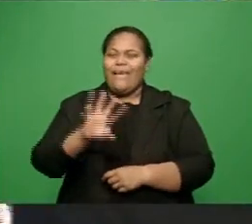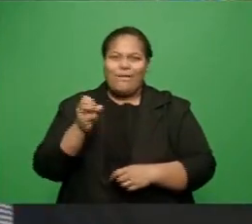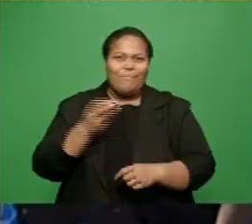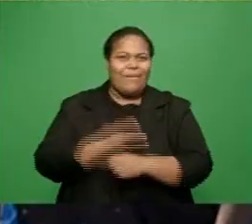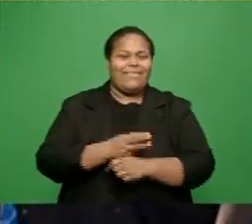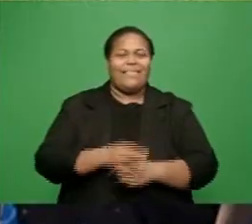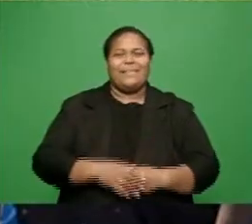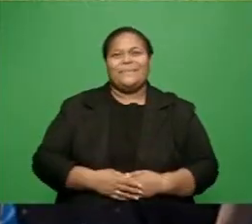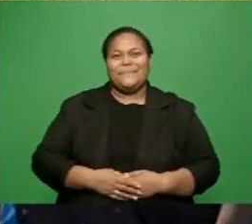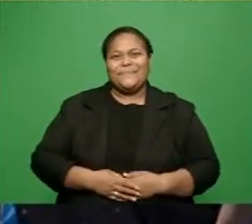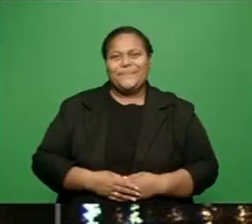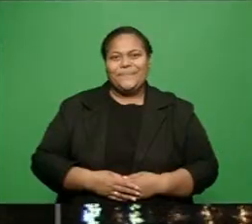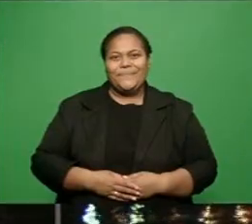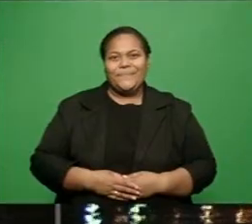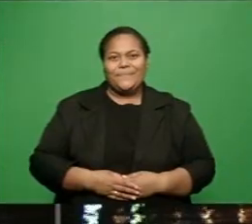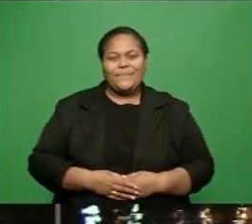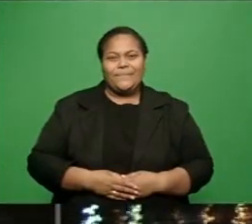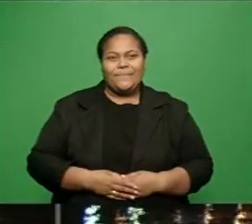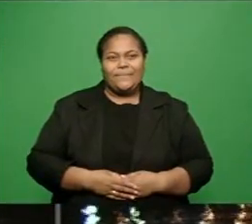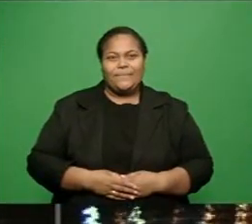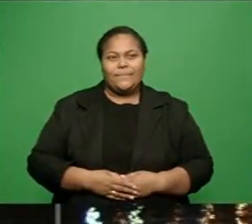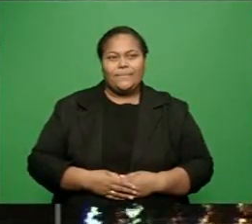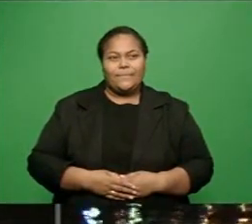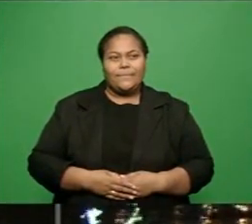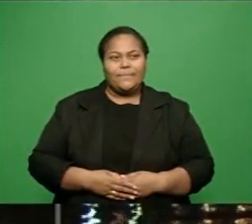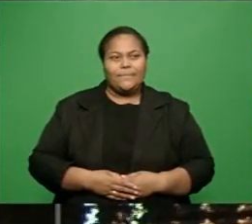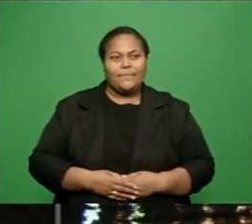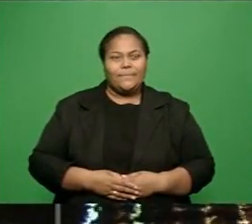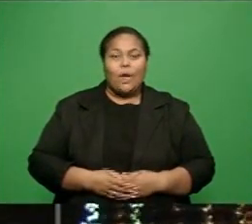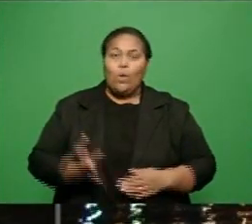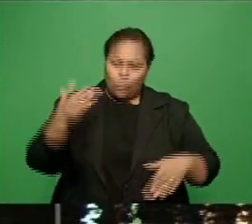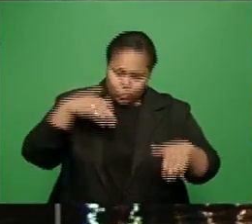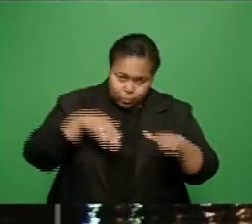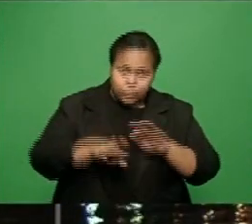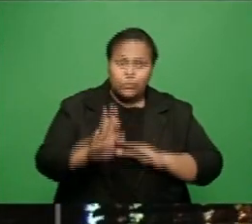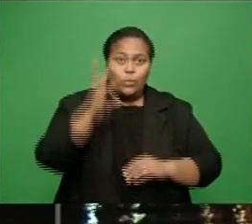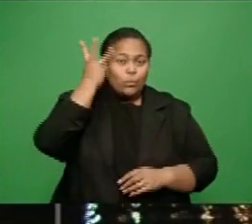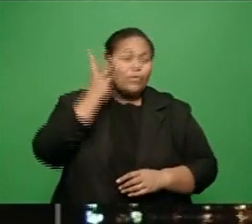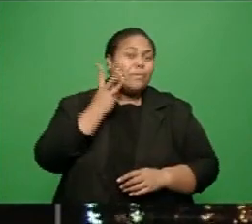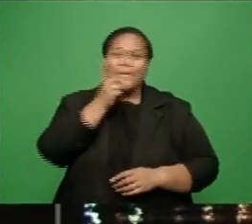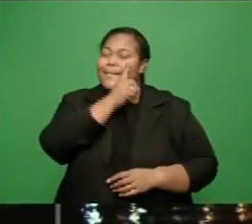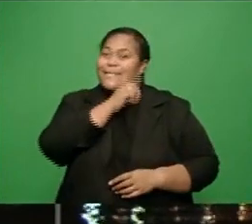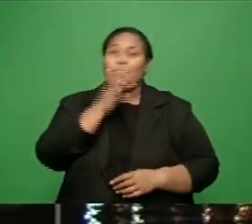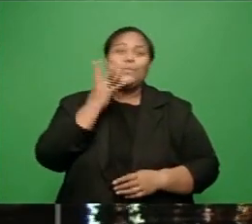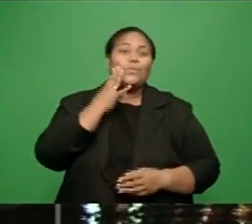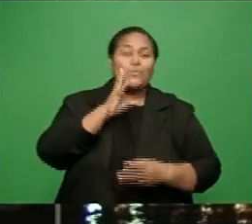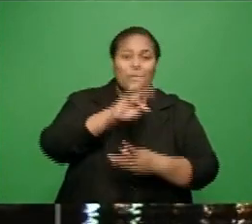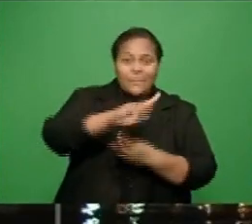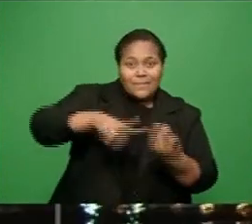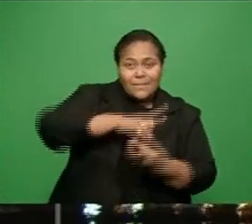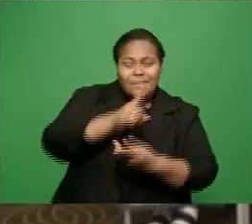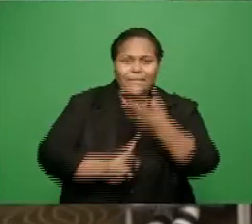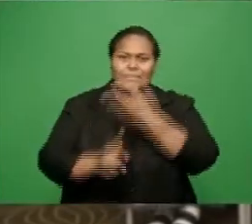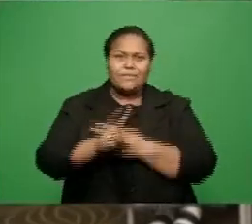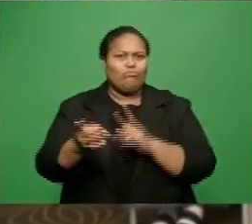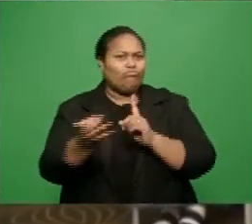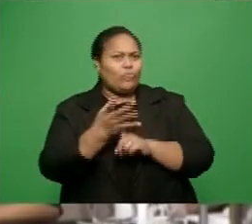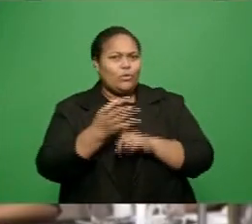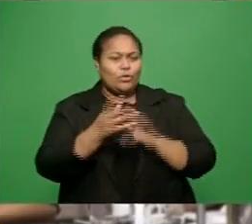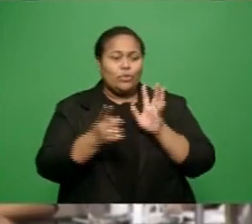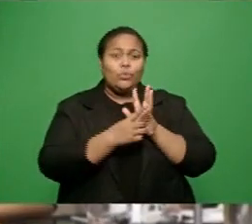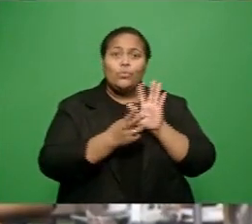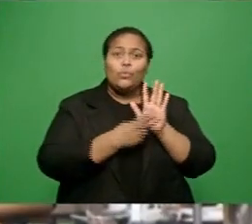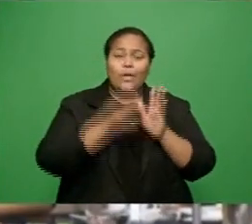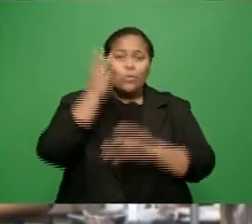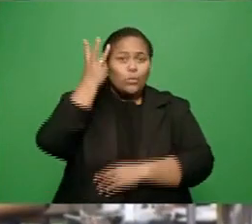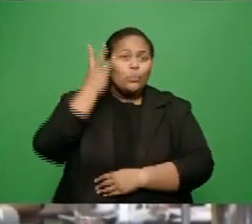Mboila, FBC News. The resilience of women and girls during disasters is crucial. UN Women